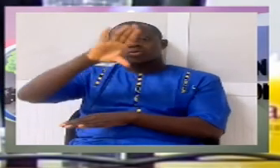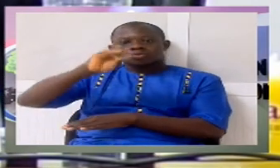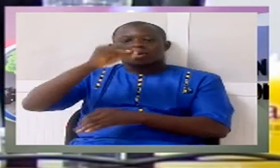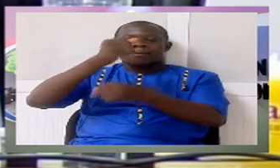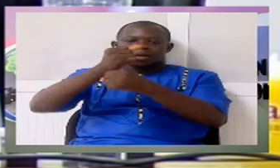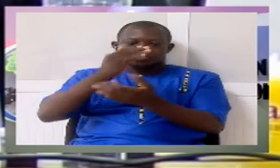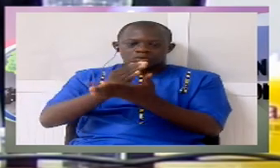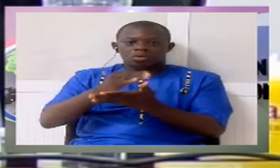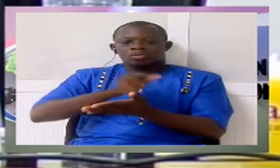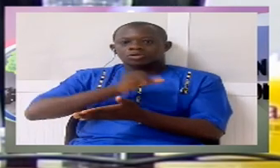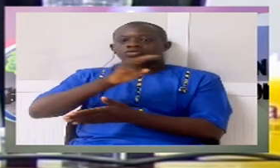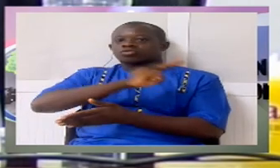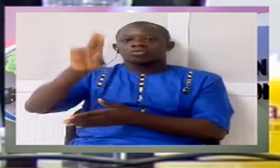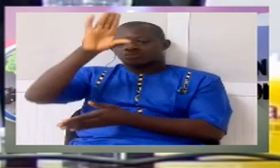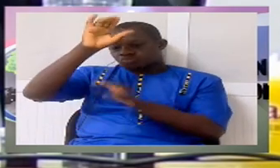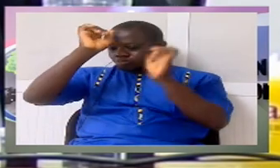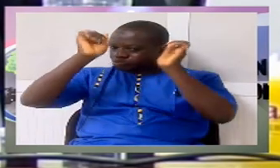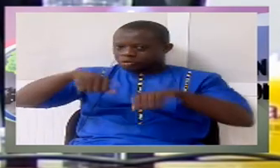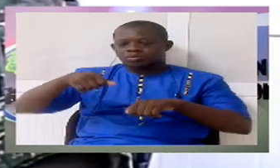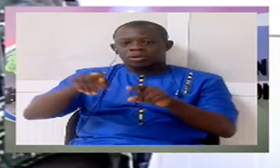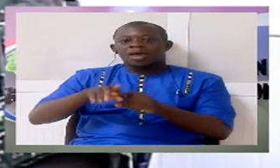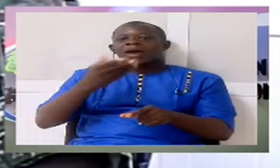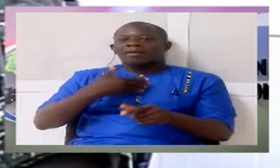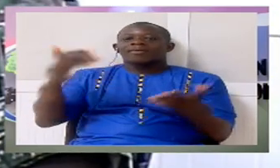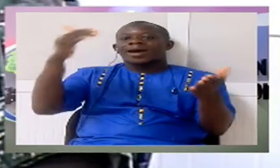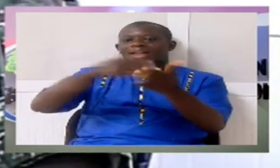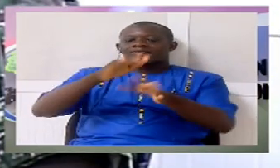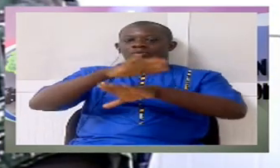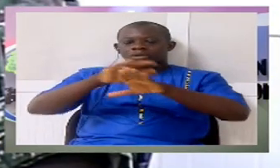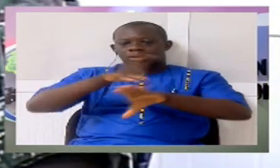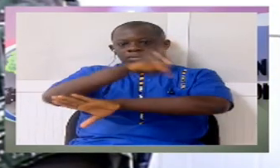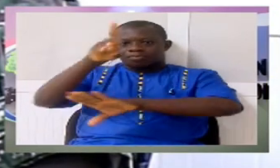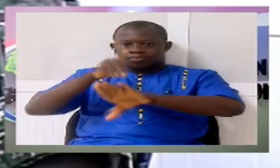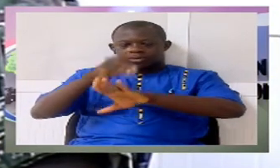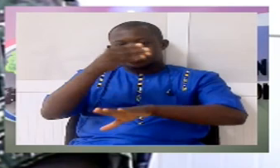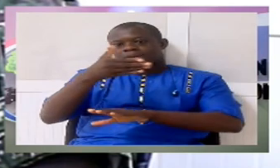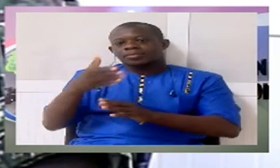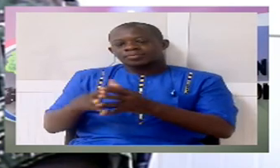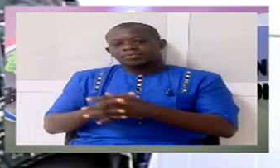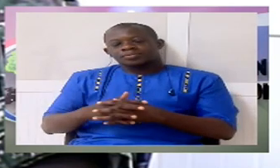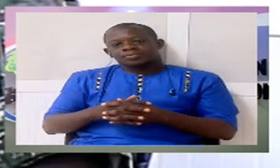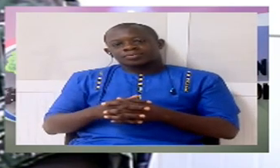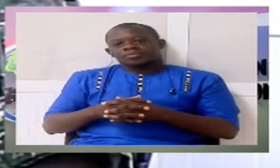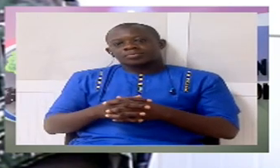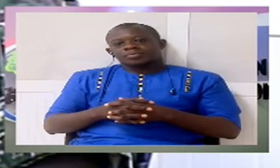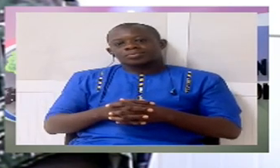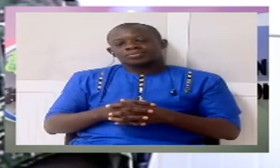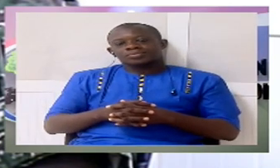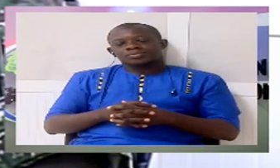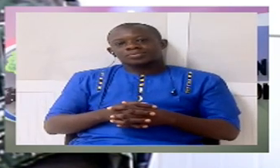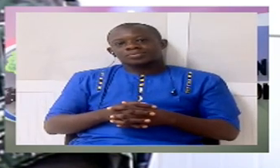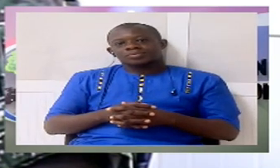sure that he did not penetrate. Lolu mo ngi deson nak ci yow lan nga wara def yow ci sa bop bala mo egga.